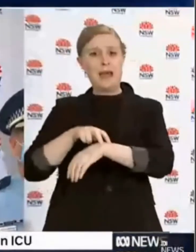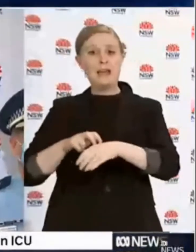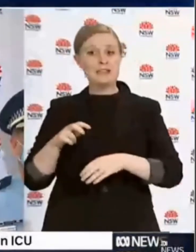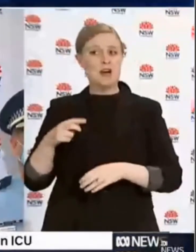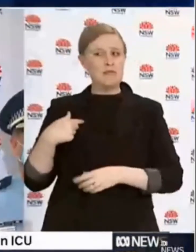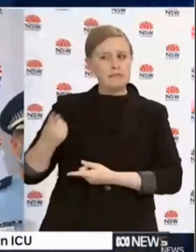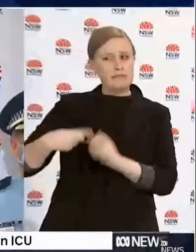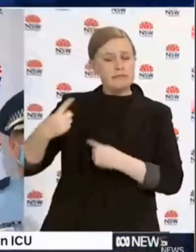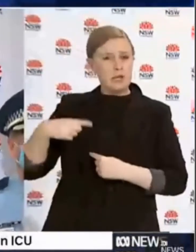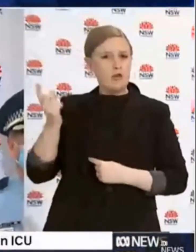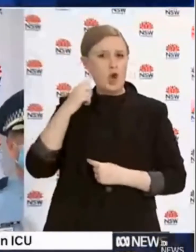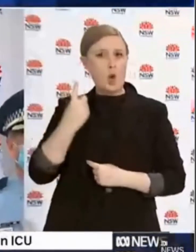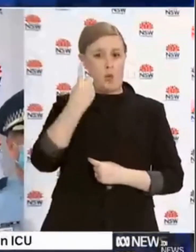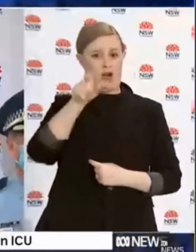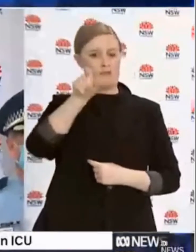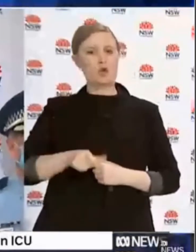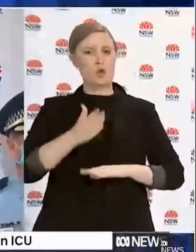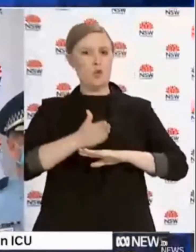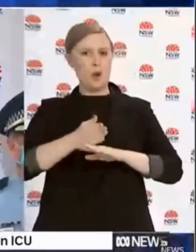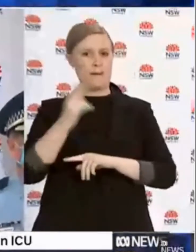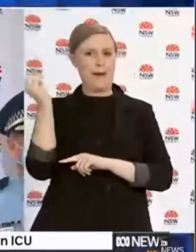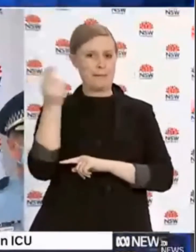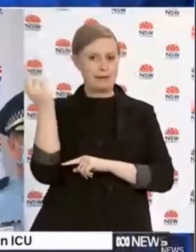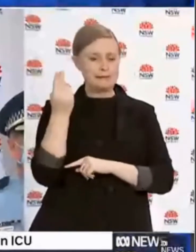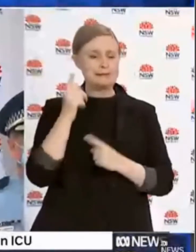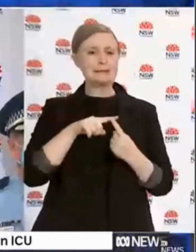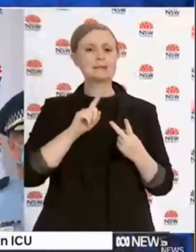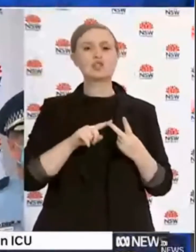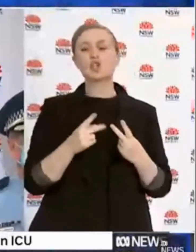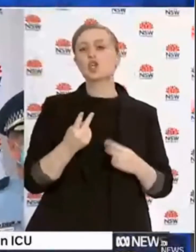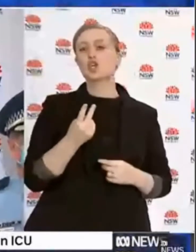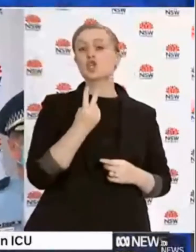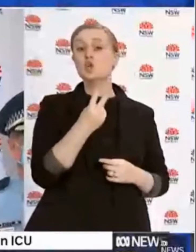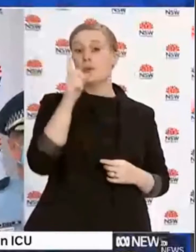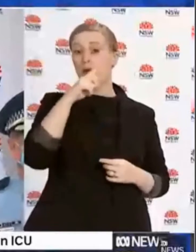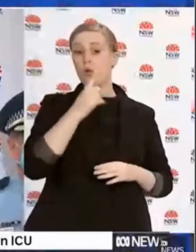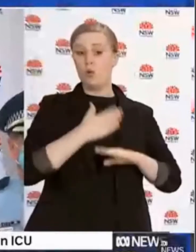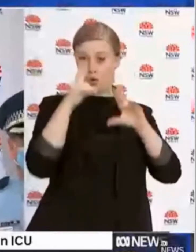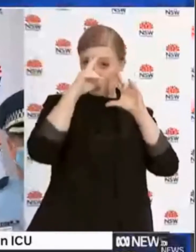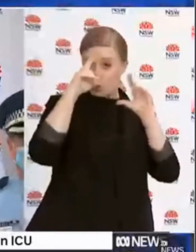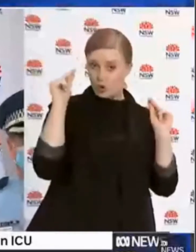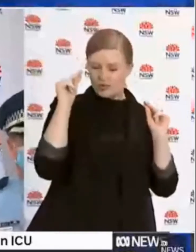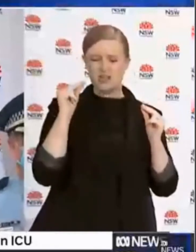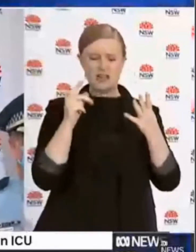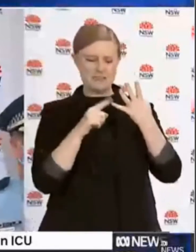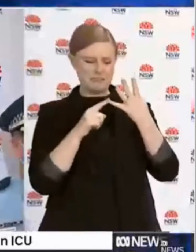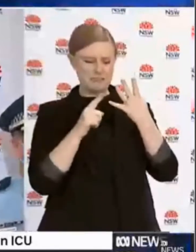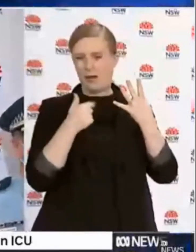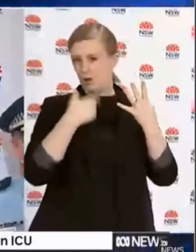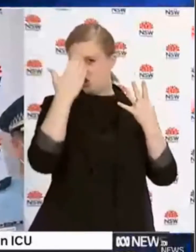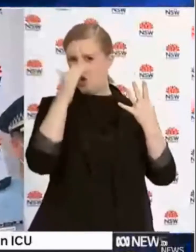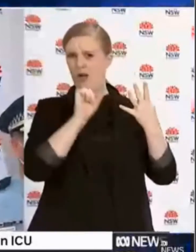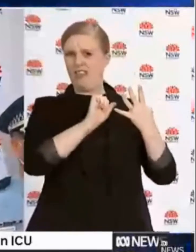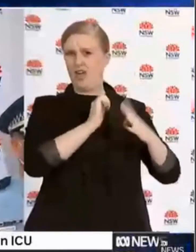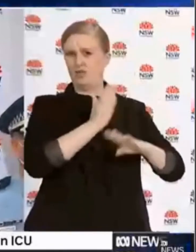think 2 either assistants in nursing or nursing staff and 1 other that I'm just not sure about at this stage. But the investigations